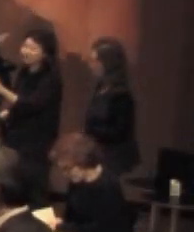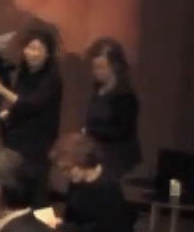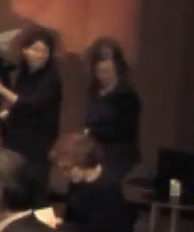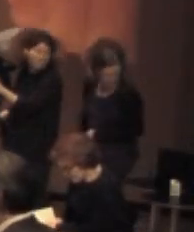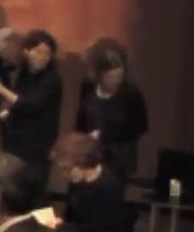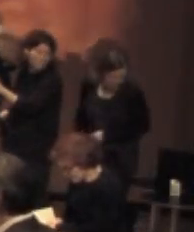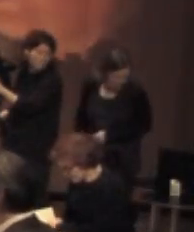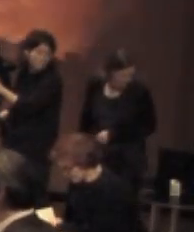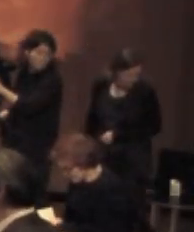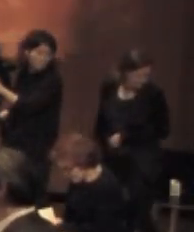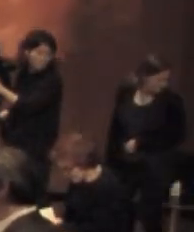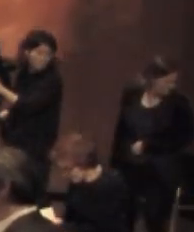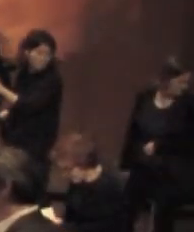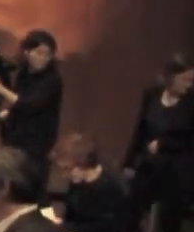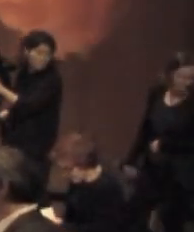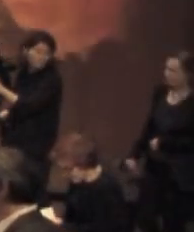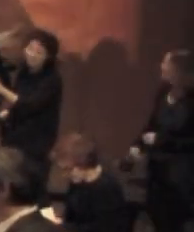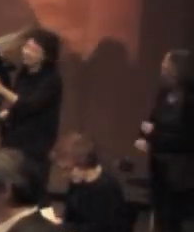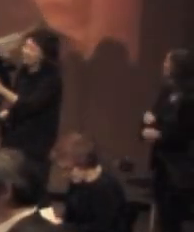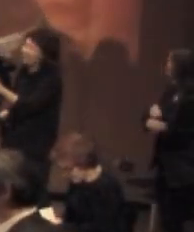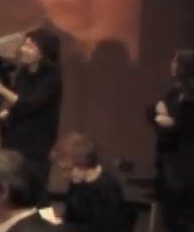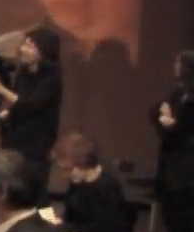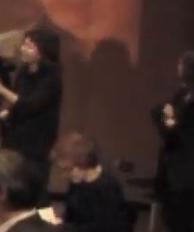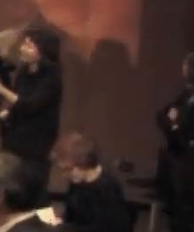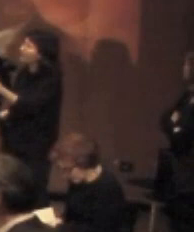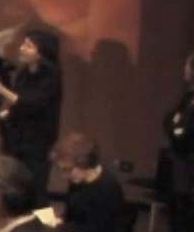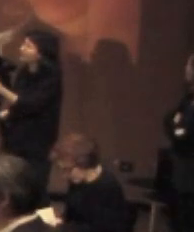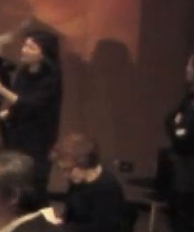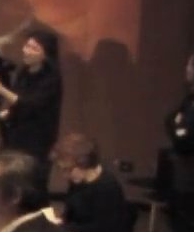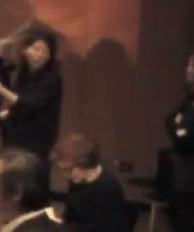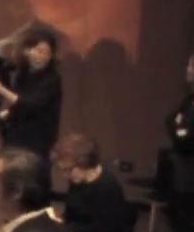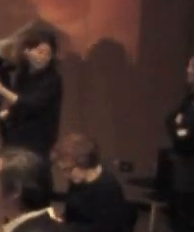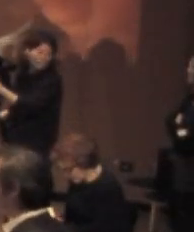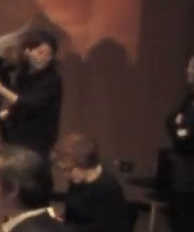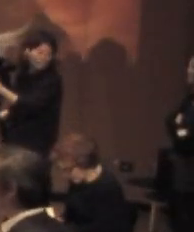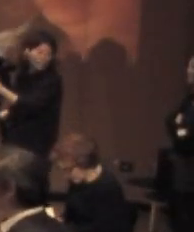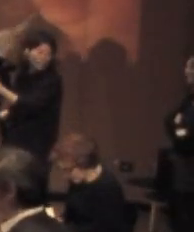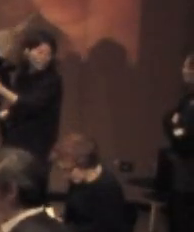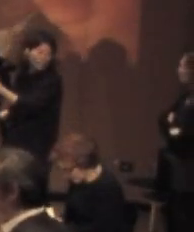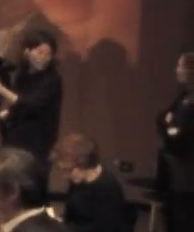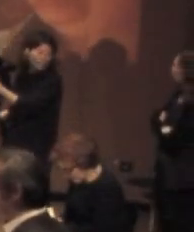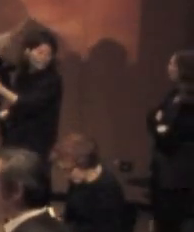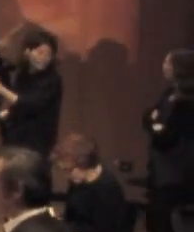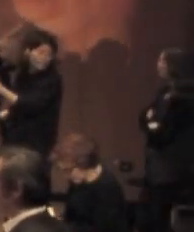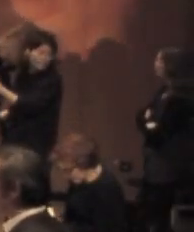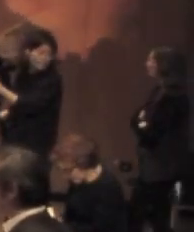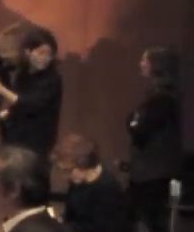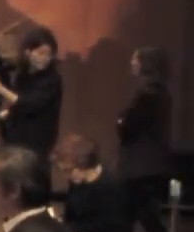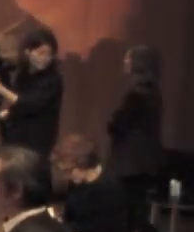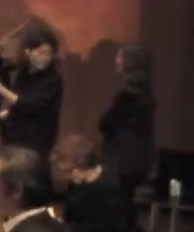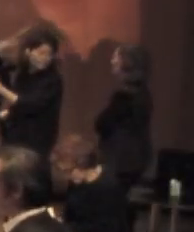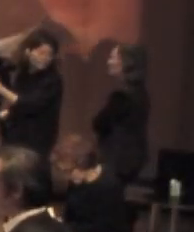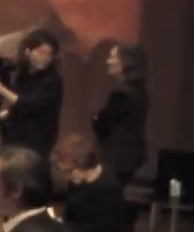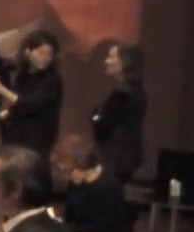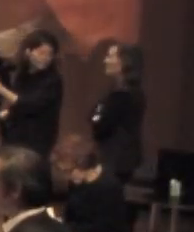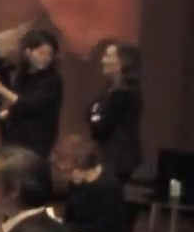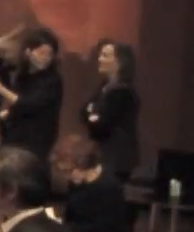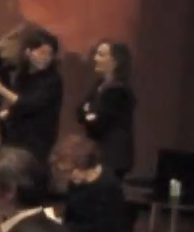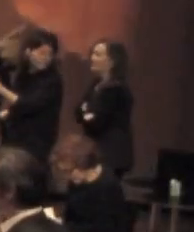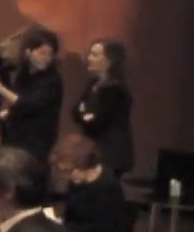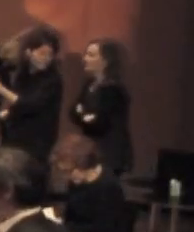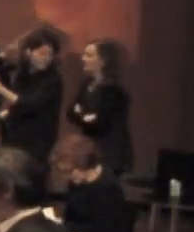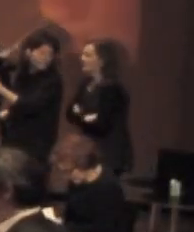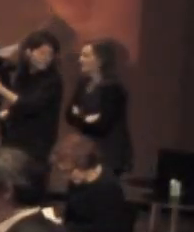themselves no if I hadn't been able to borrow some money from them yeah I I don't